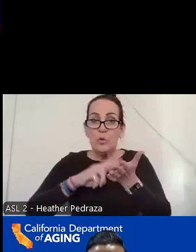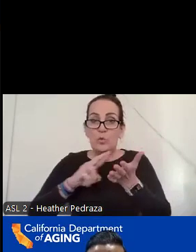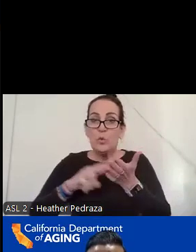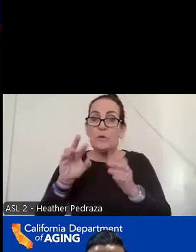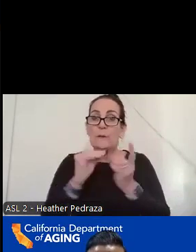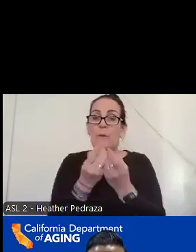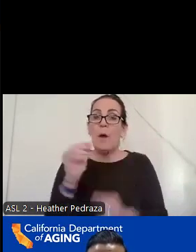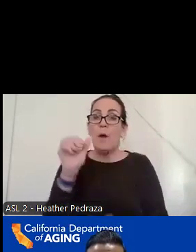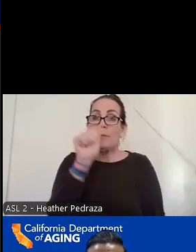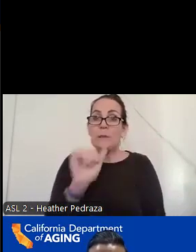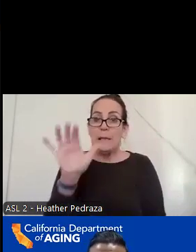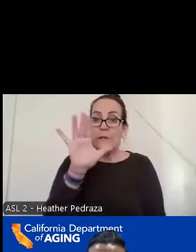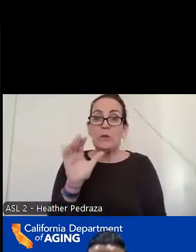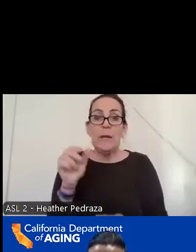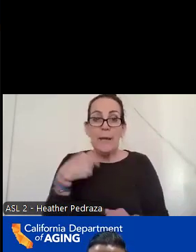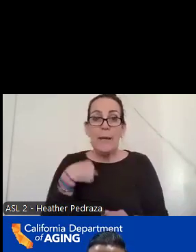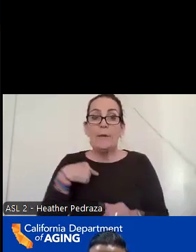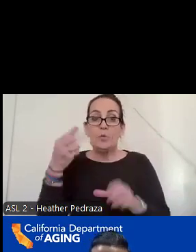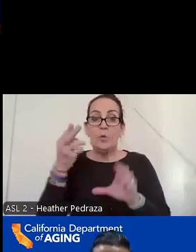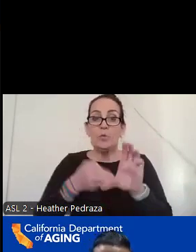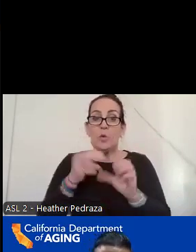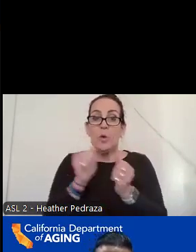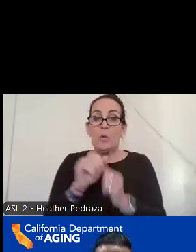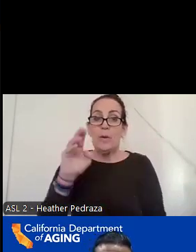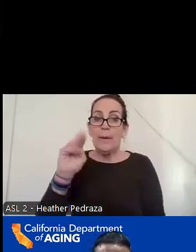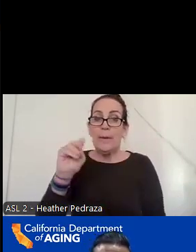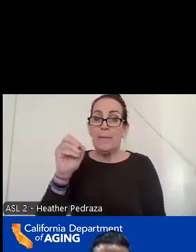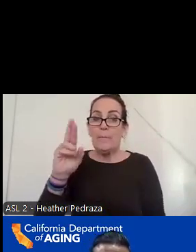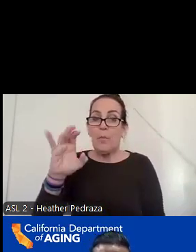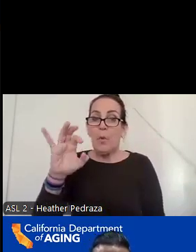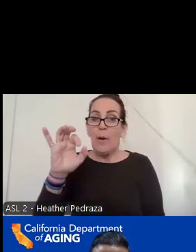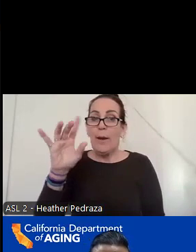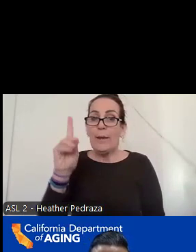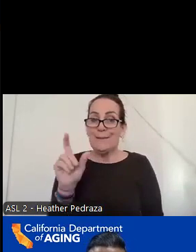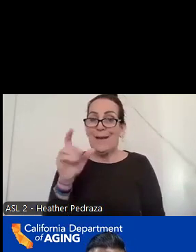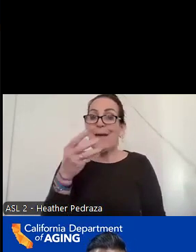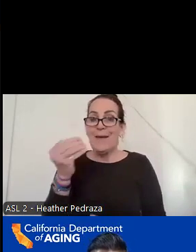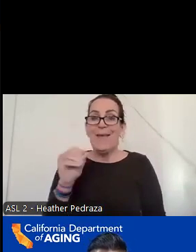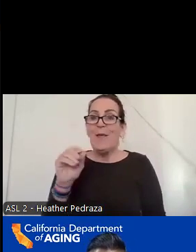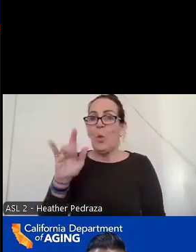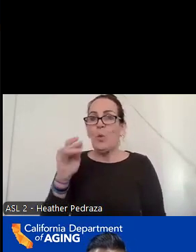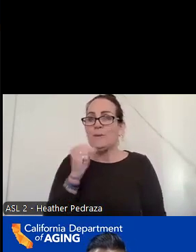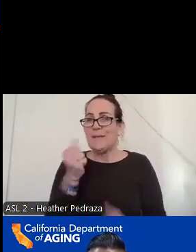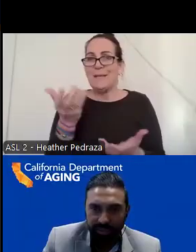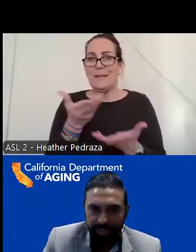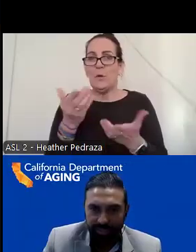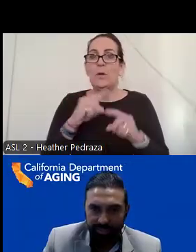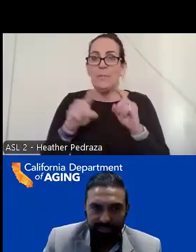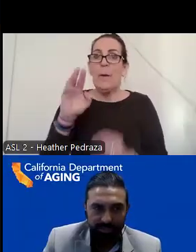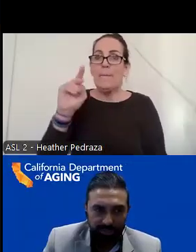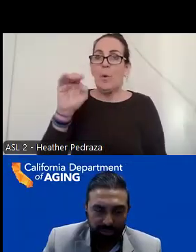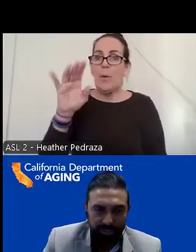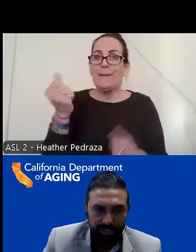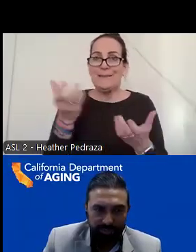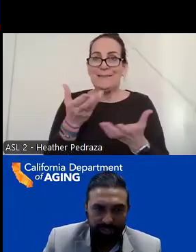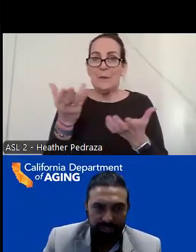from Collaborative Consulting, who are partnering with on this effort. So Lori's not here, but Miranda is, and Miranda and the Collaborative Consulting team bring